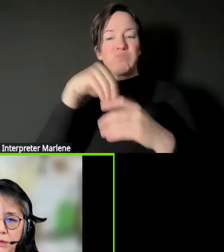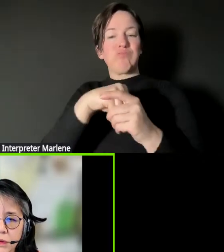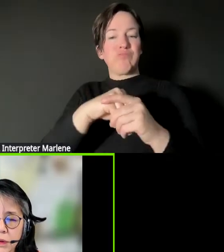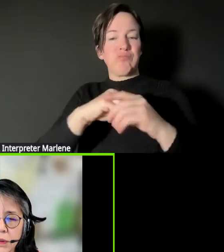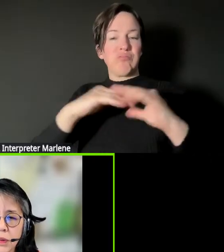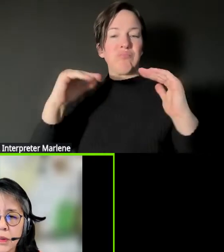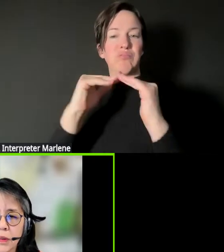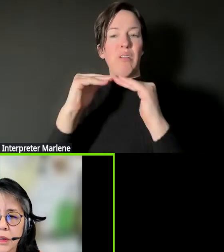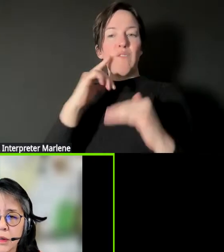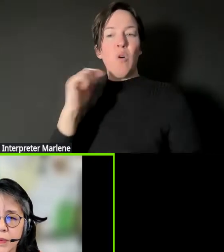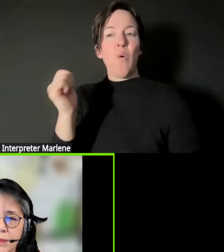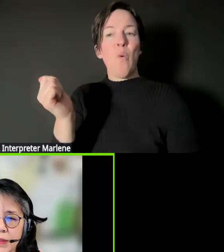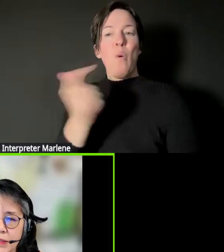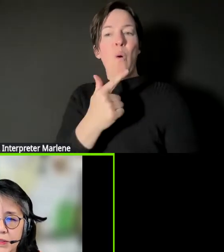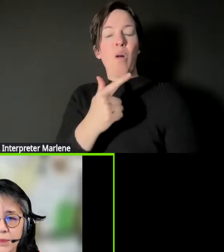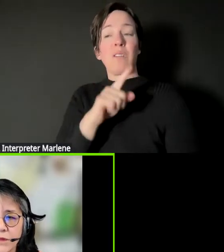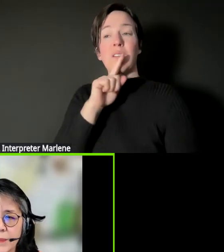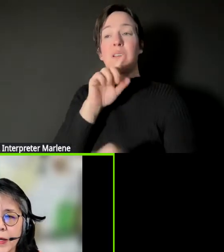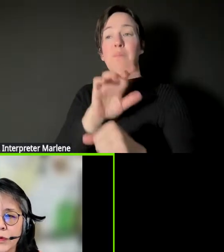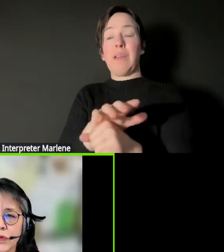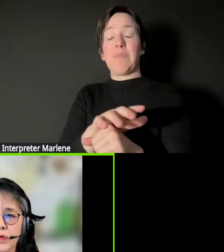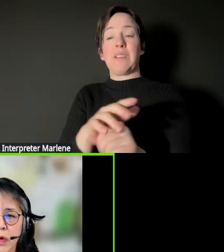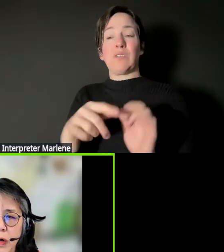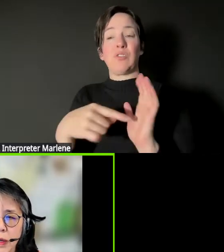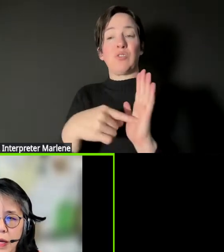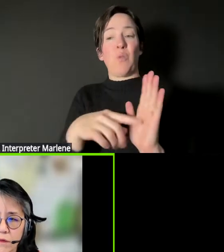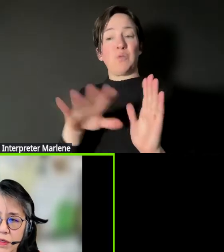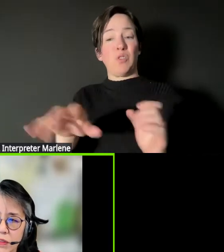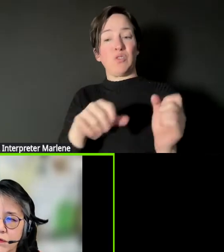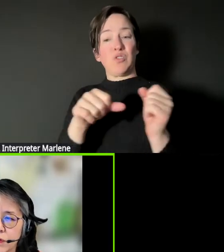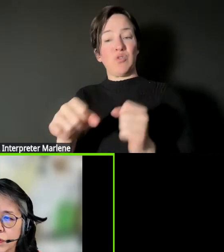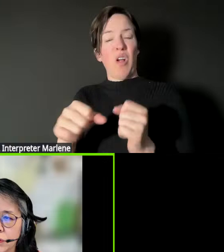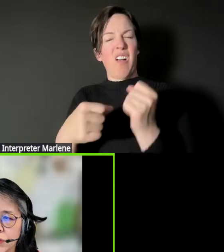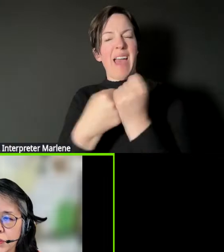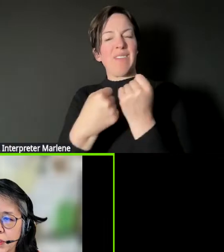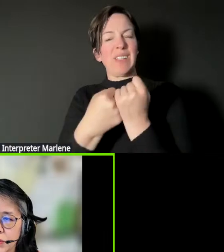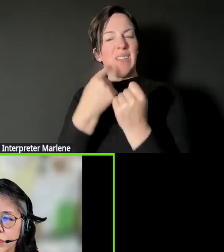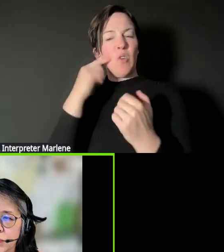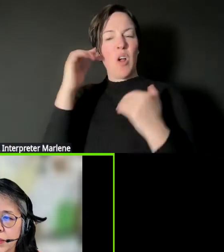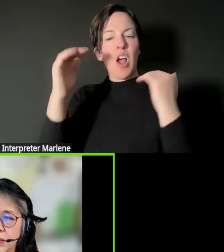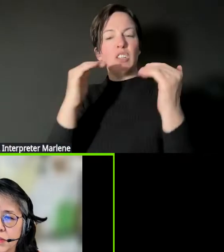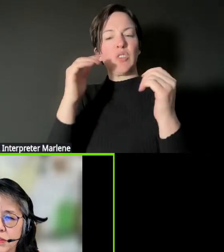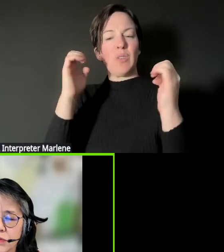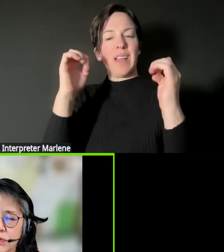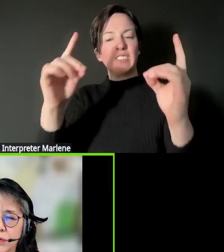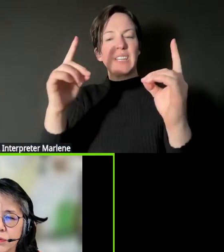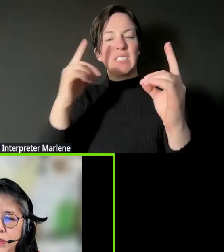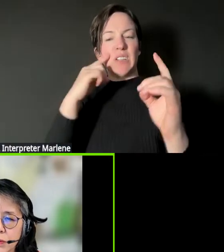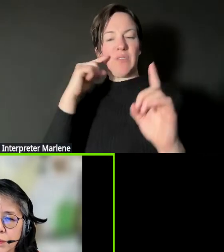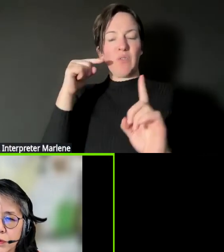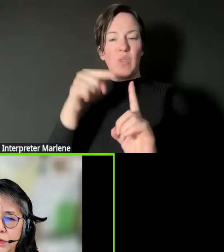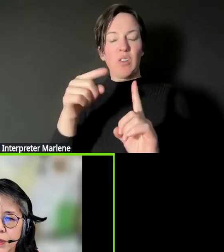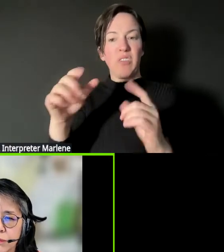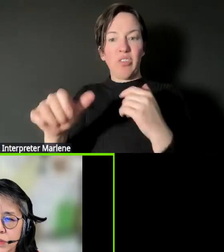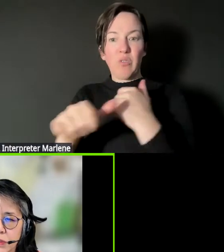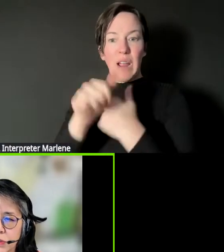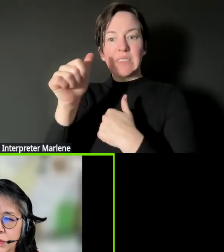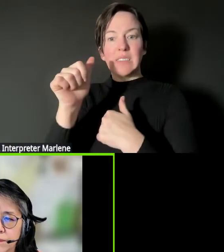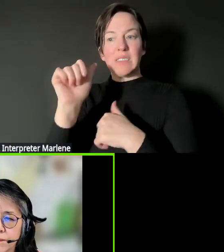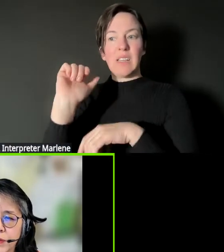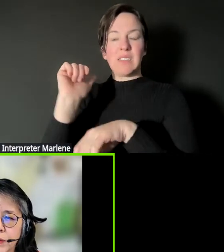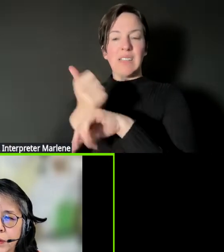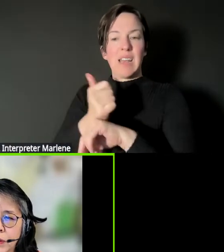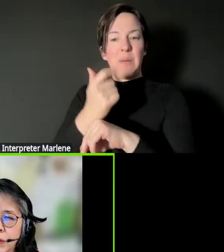all. A commitment exemplified by her strong advocacy for adult education during existential threats posed by the